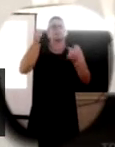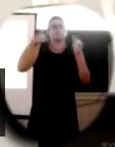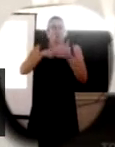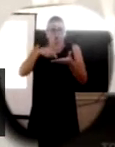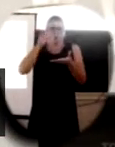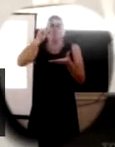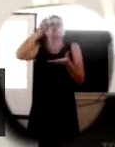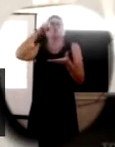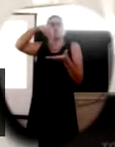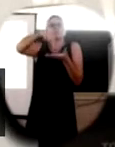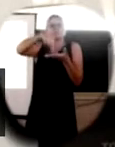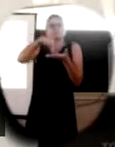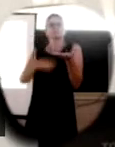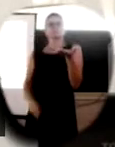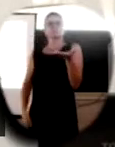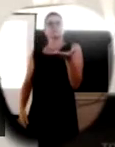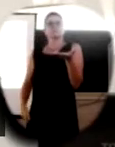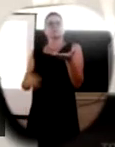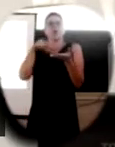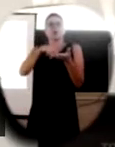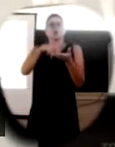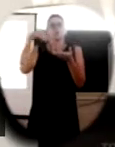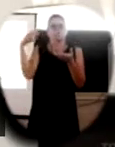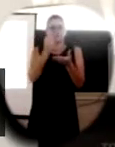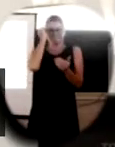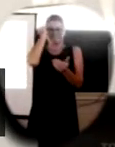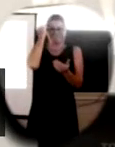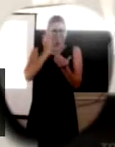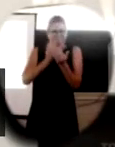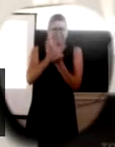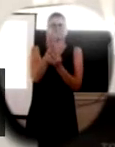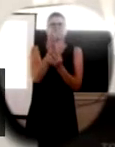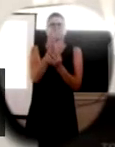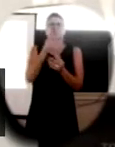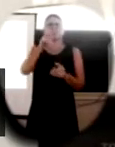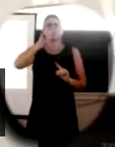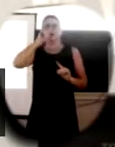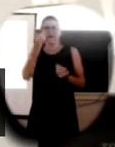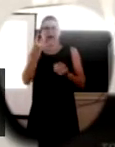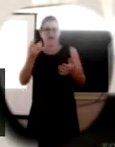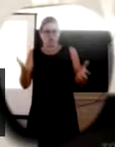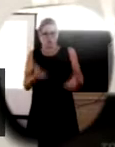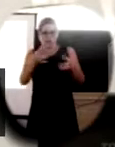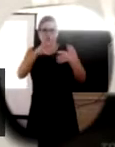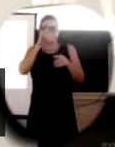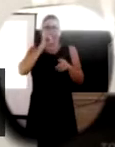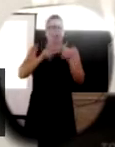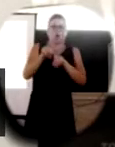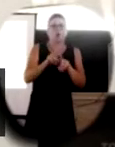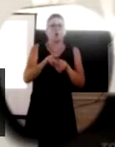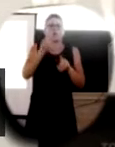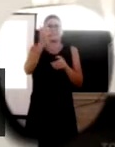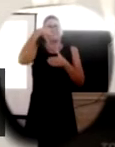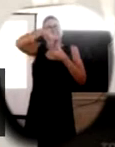is something that can't be instilled, it is naturally ingrained. You can't cultivate it or bottle it, it's something that lies